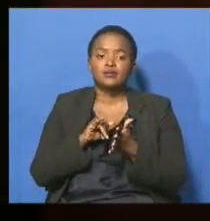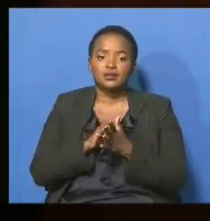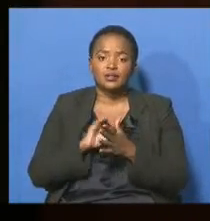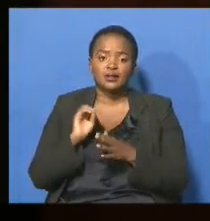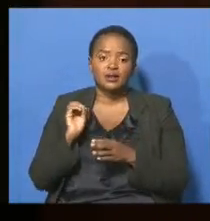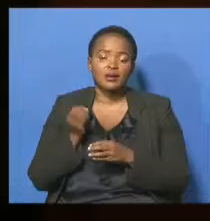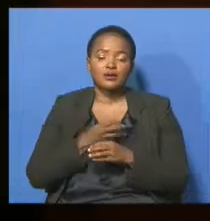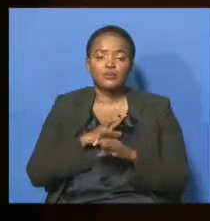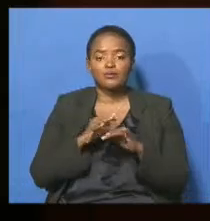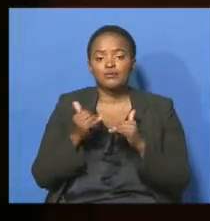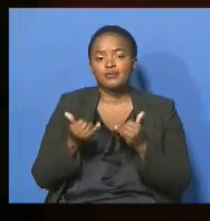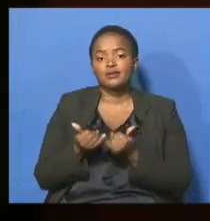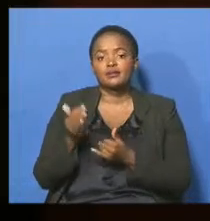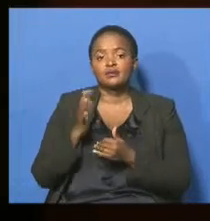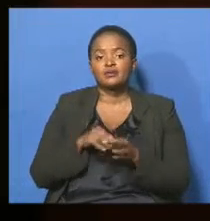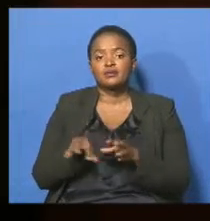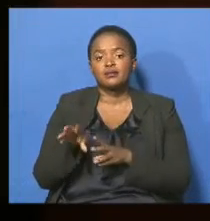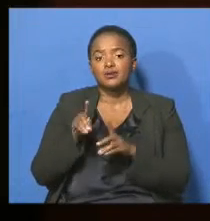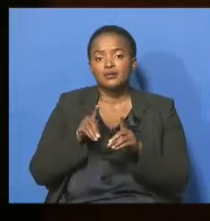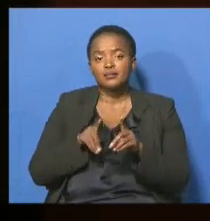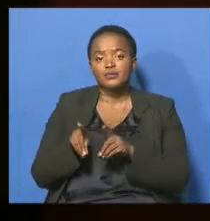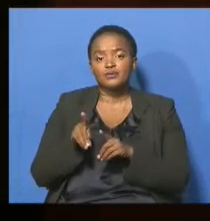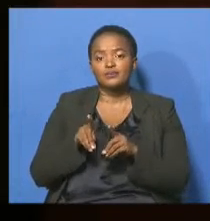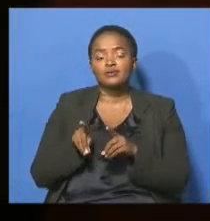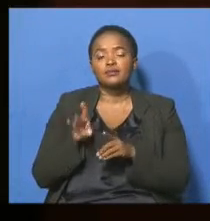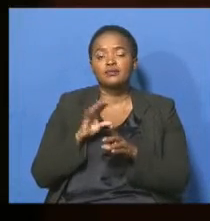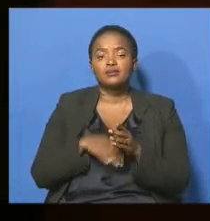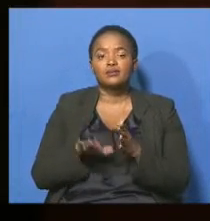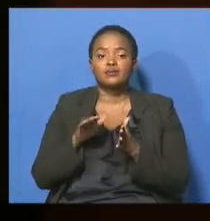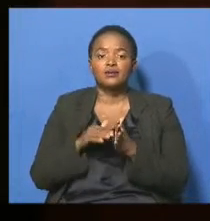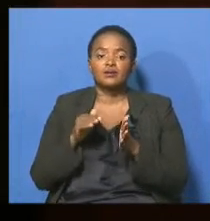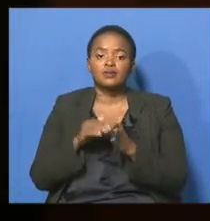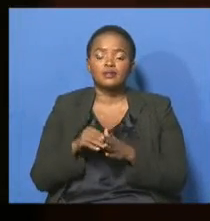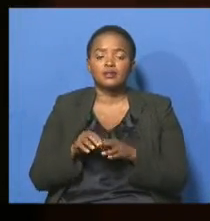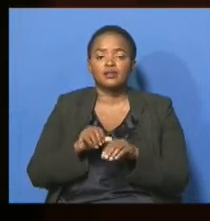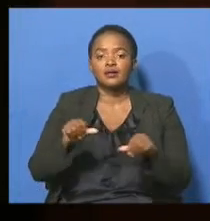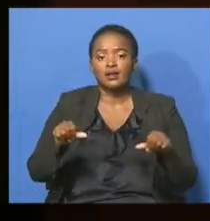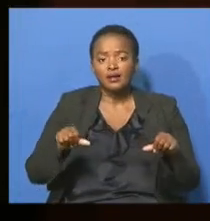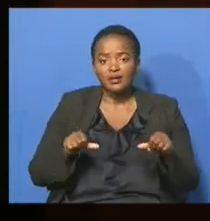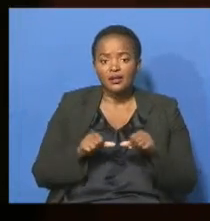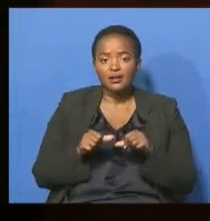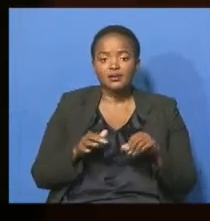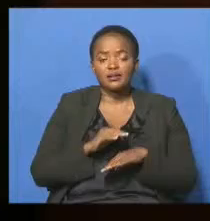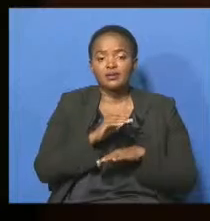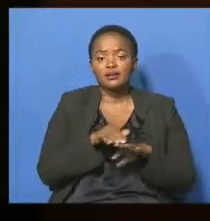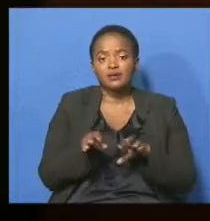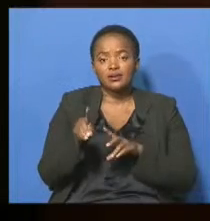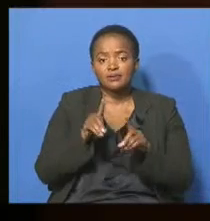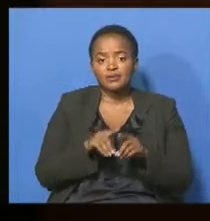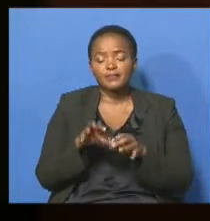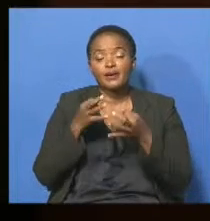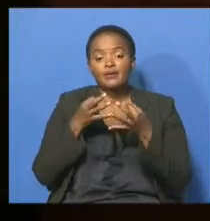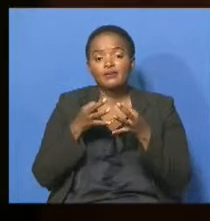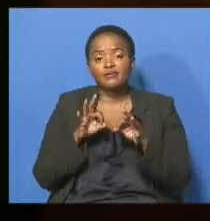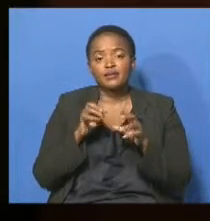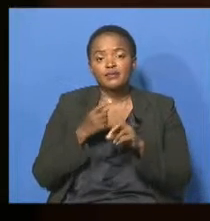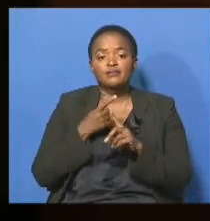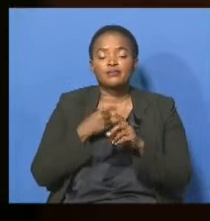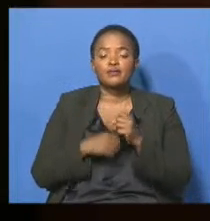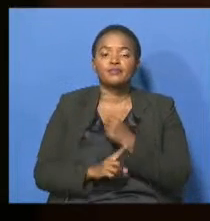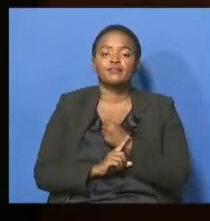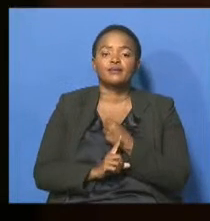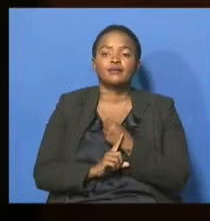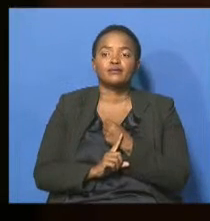our societies, our community, our streets, and the neighborhood is free from